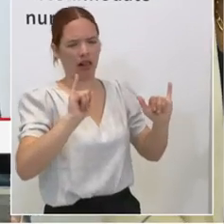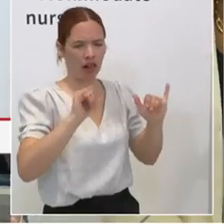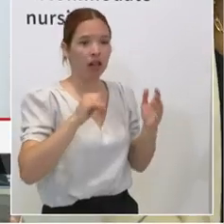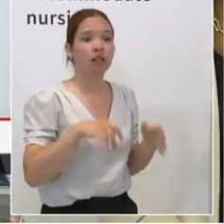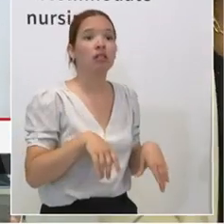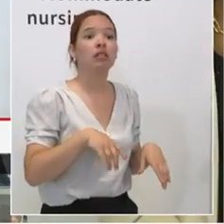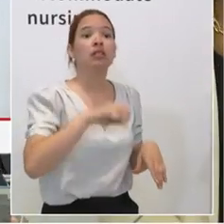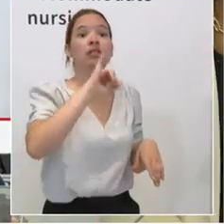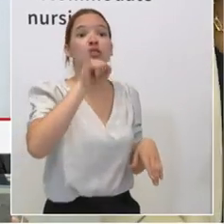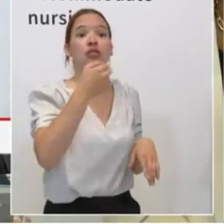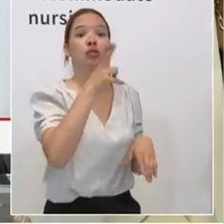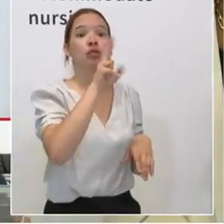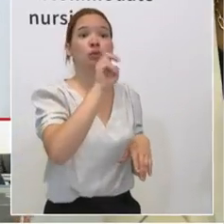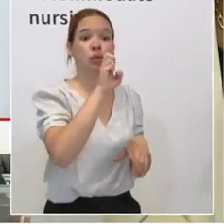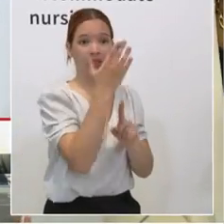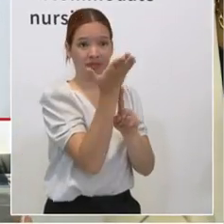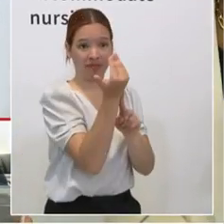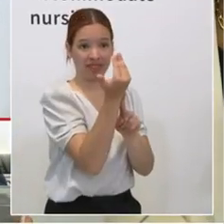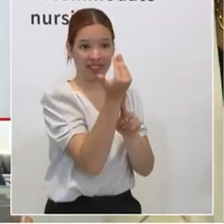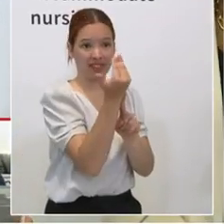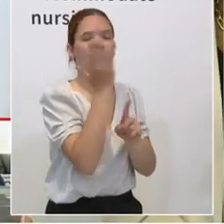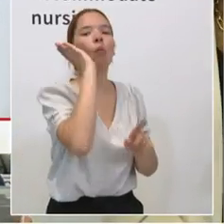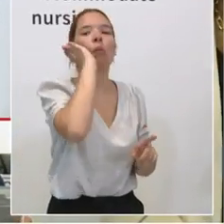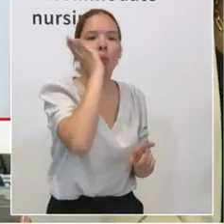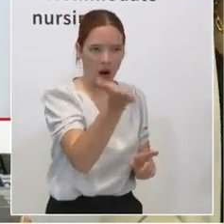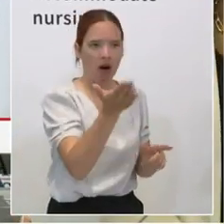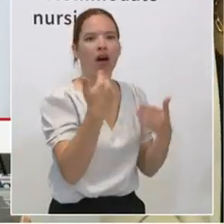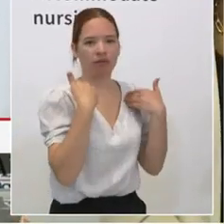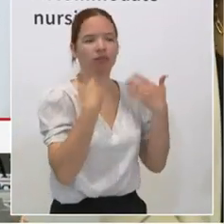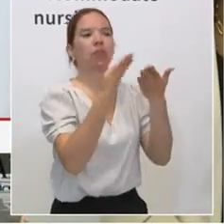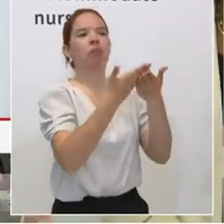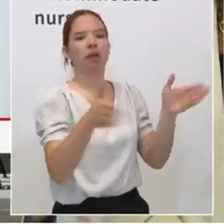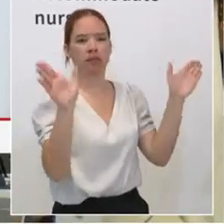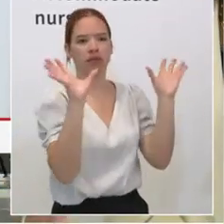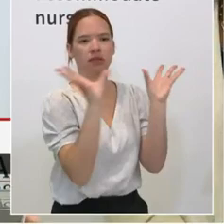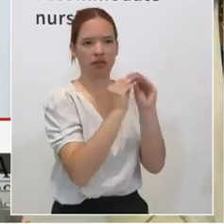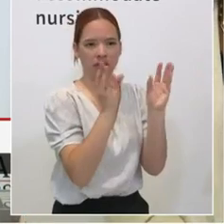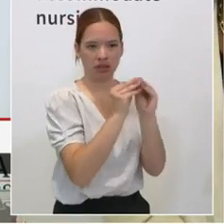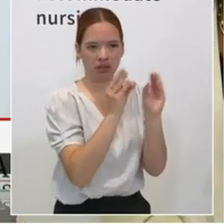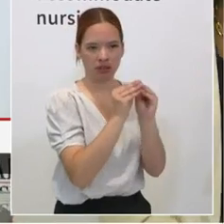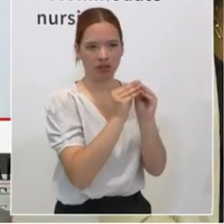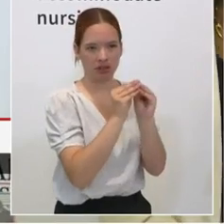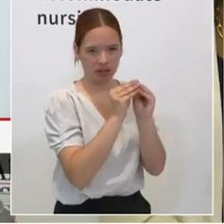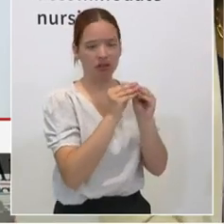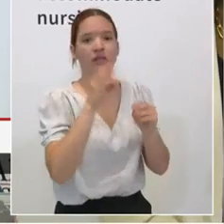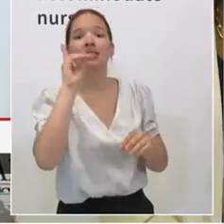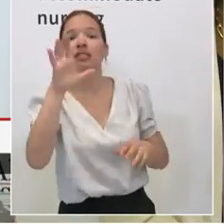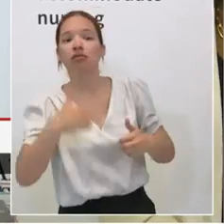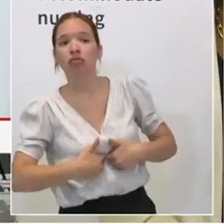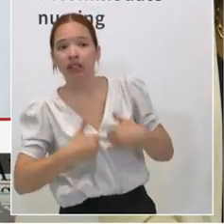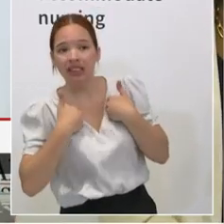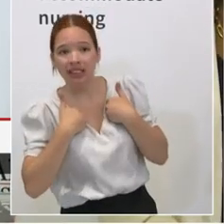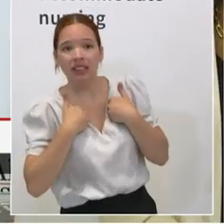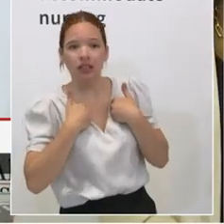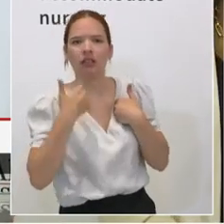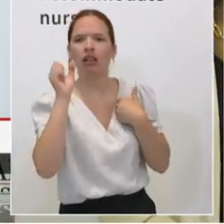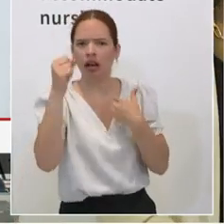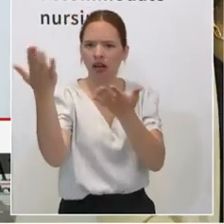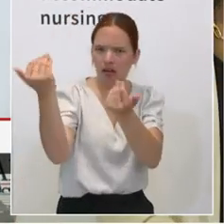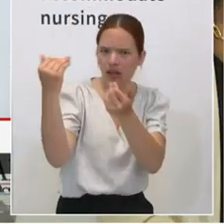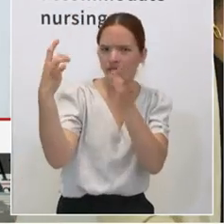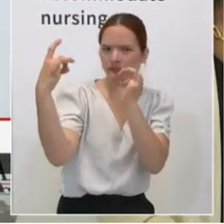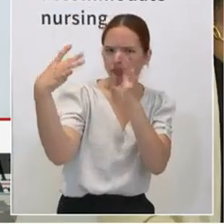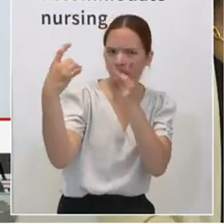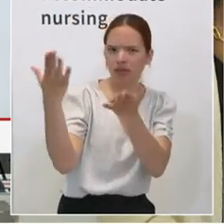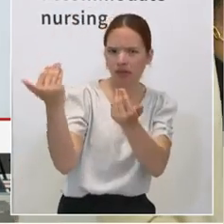ask DC residents, businesses, and other stakeholders for information. So we're looking forward to this process